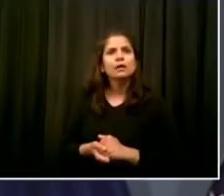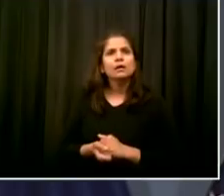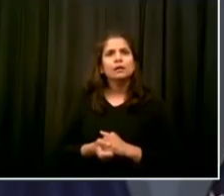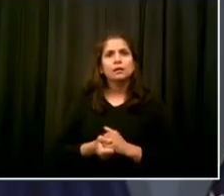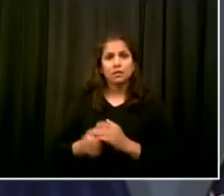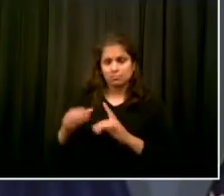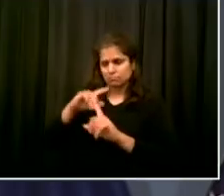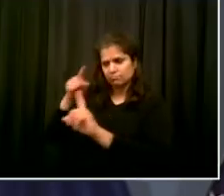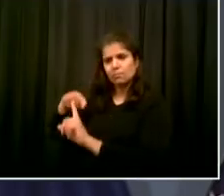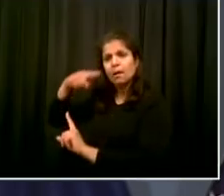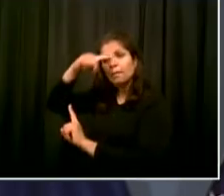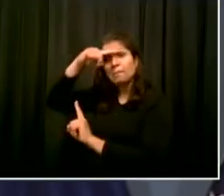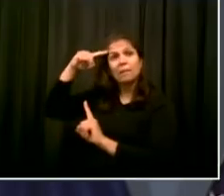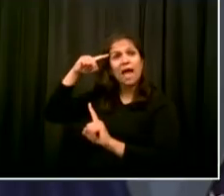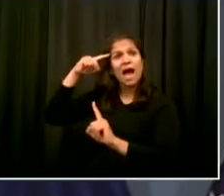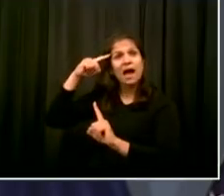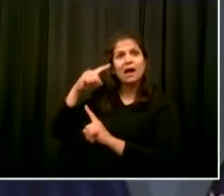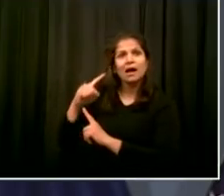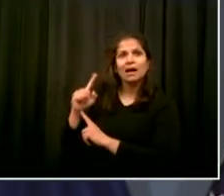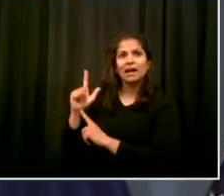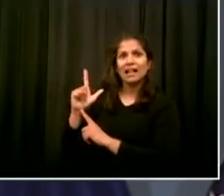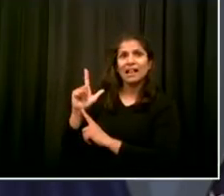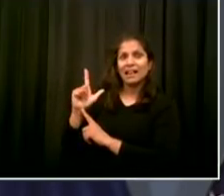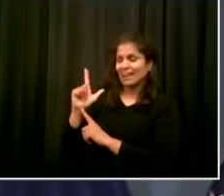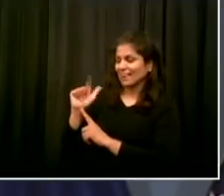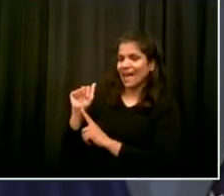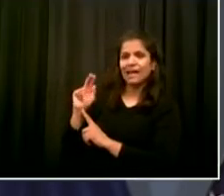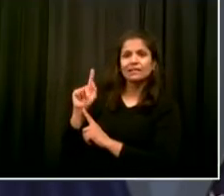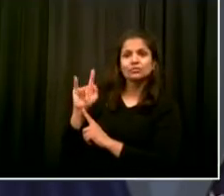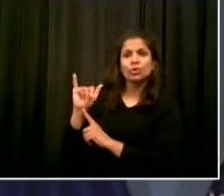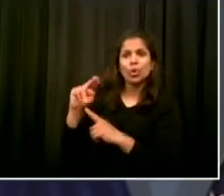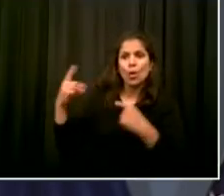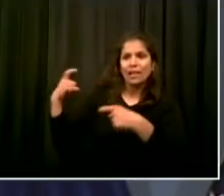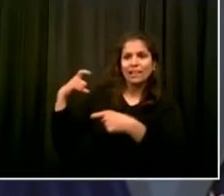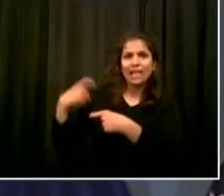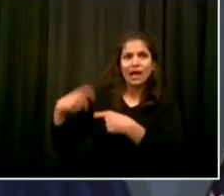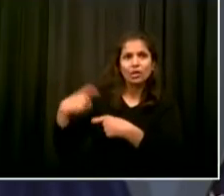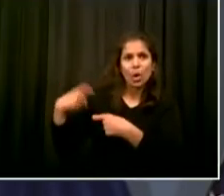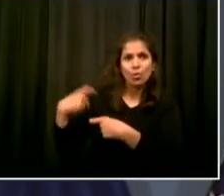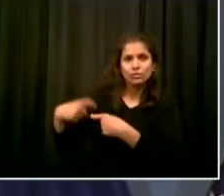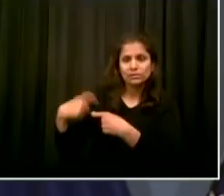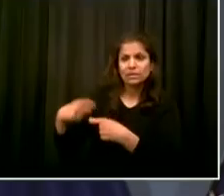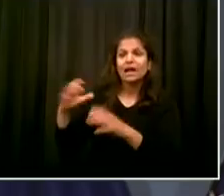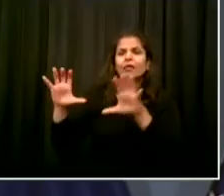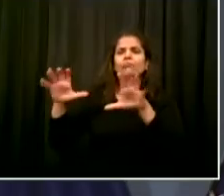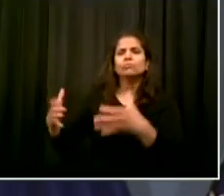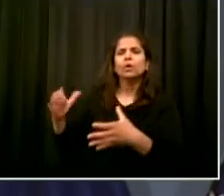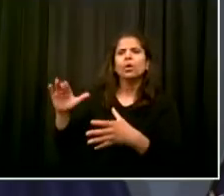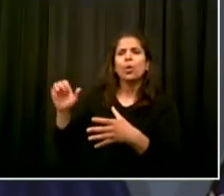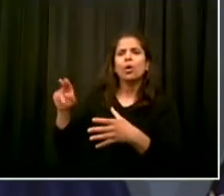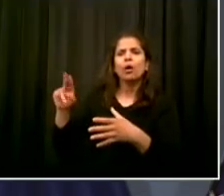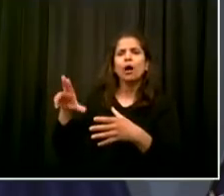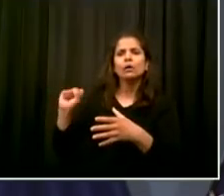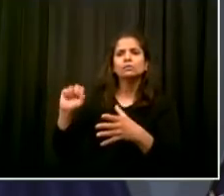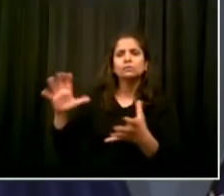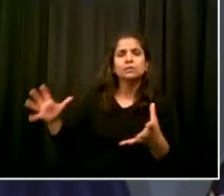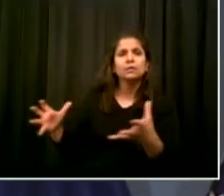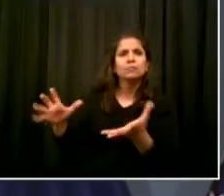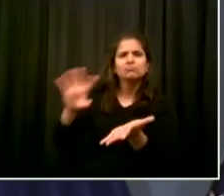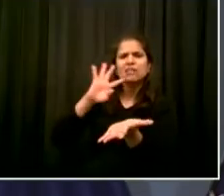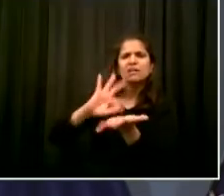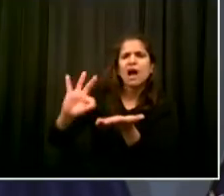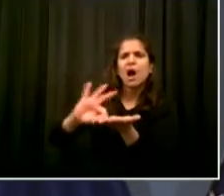way we're going to build a new reality in this transformative moment. Remember, we all have recognized that the pain that has come